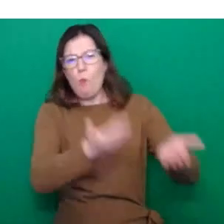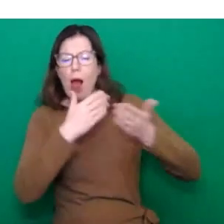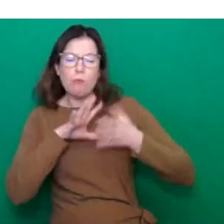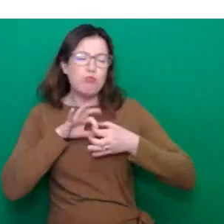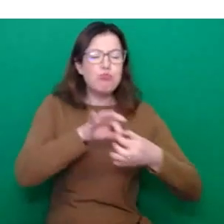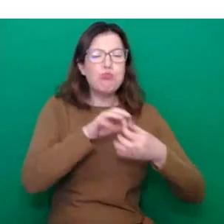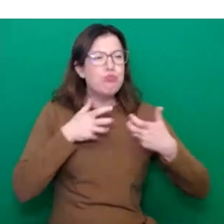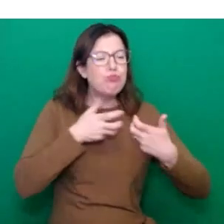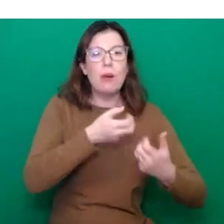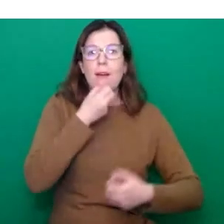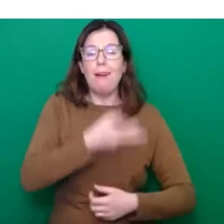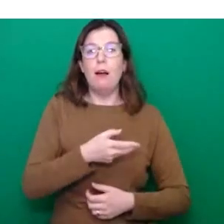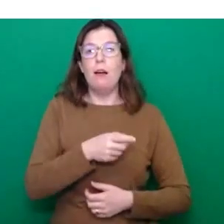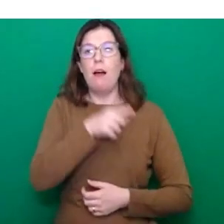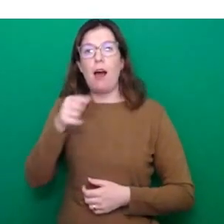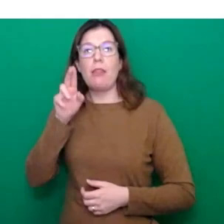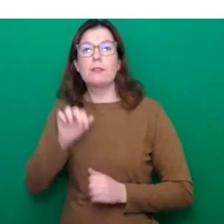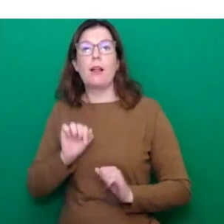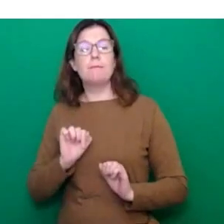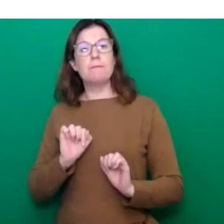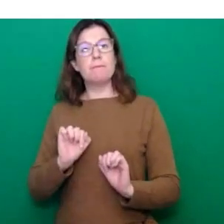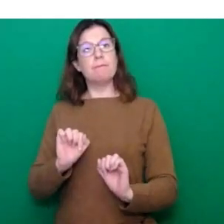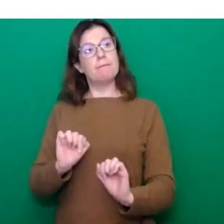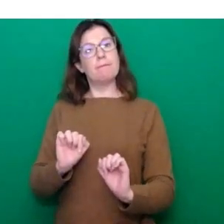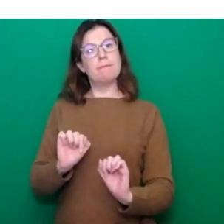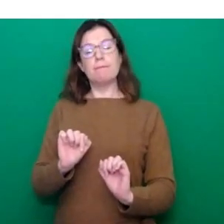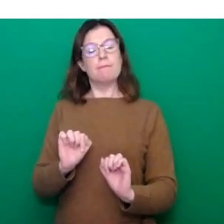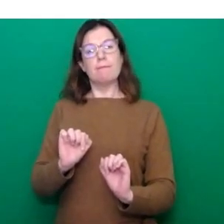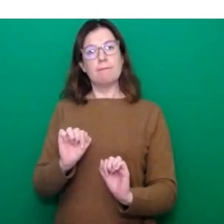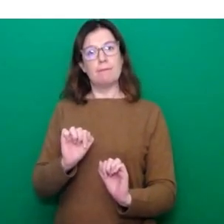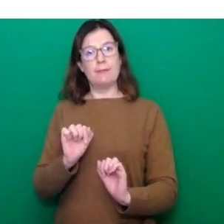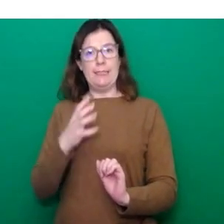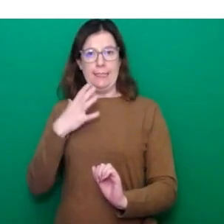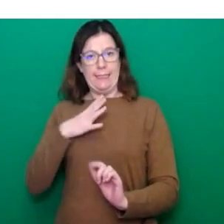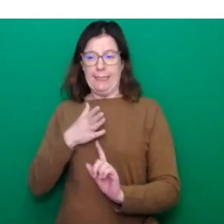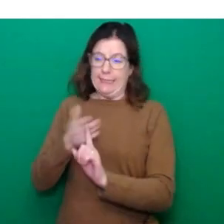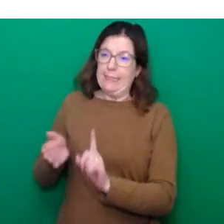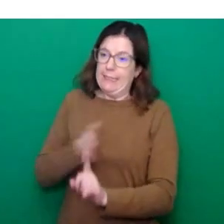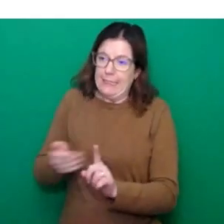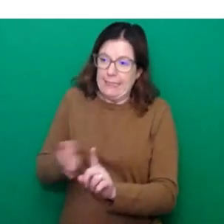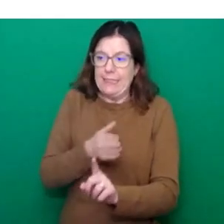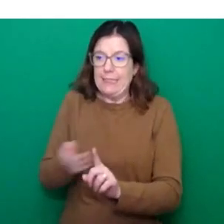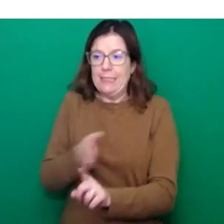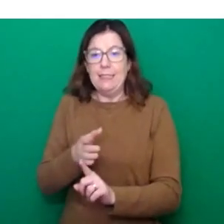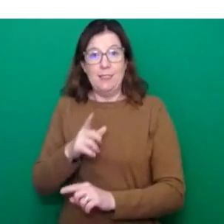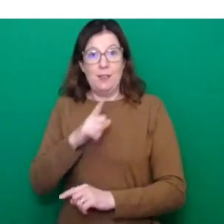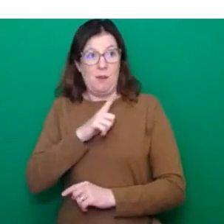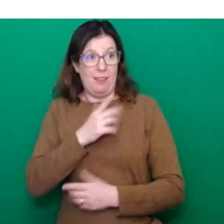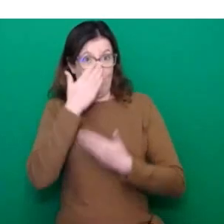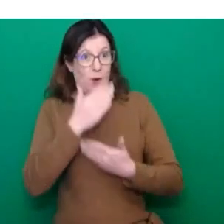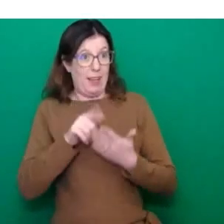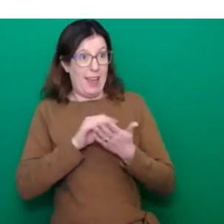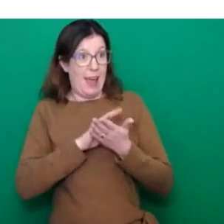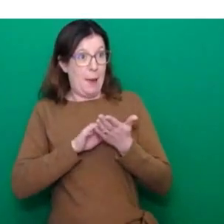and maybe others take a bit more convincing. That they're going to know what to do with an EMHP